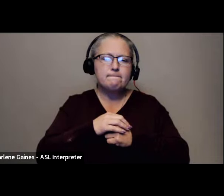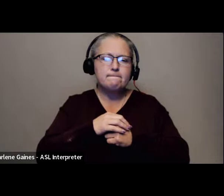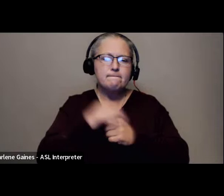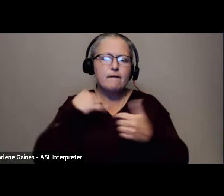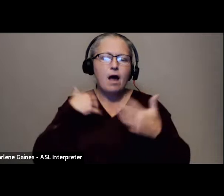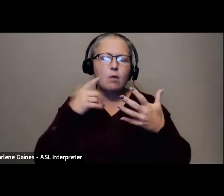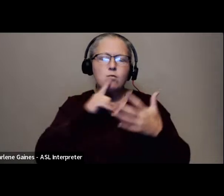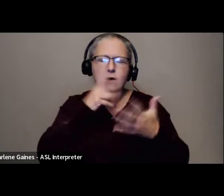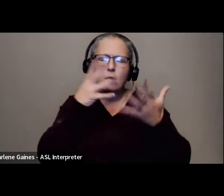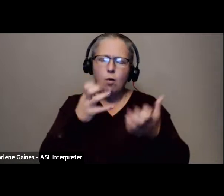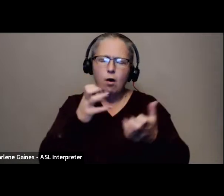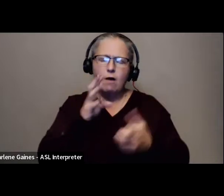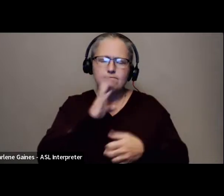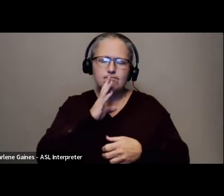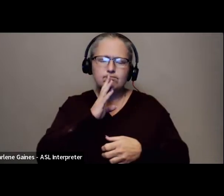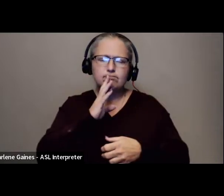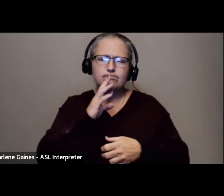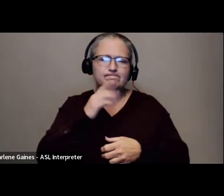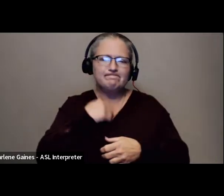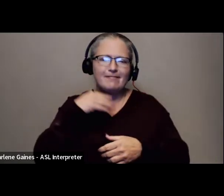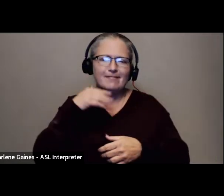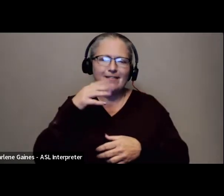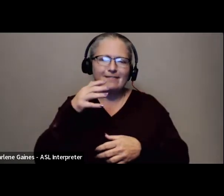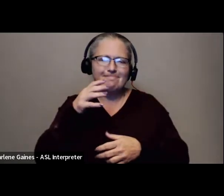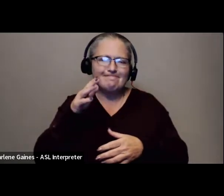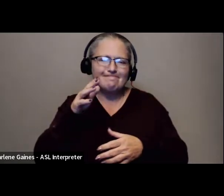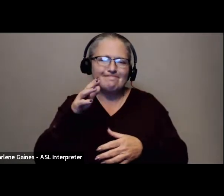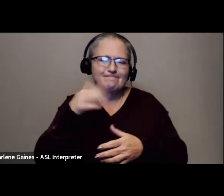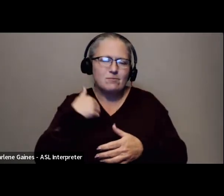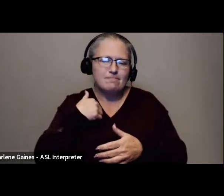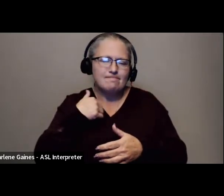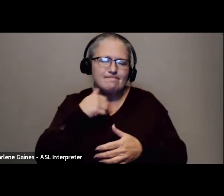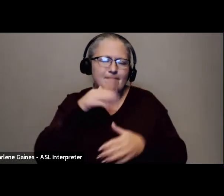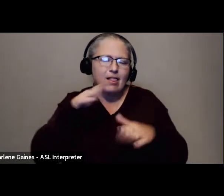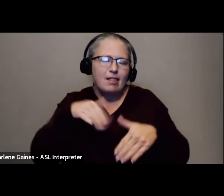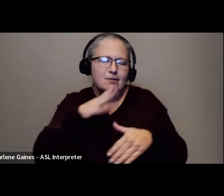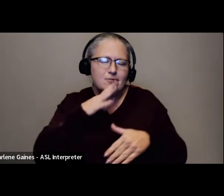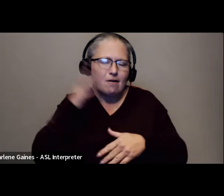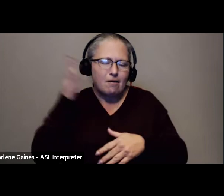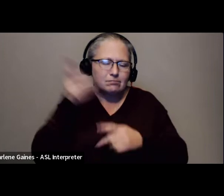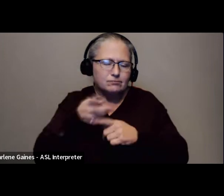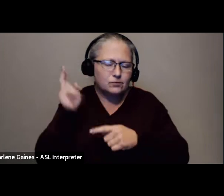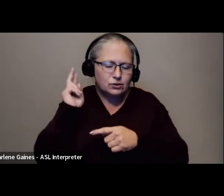to say that I didn't get to say. I'm